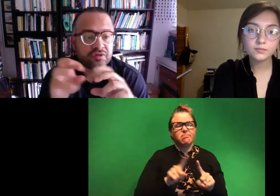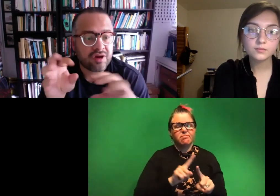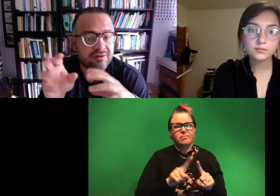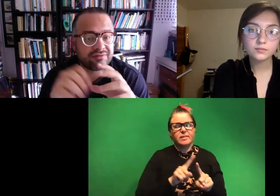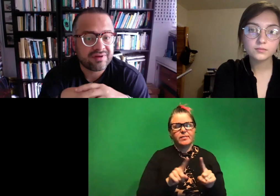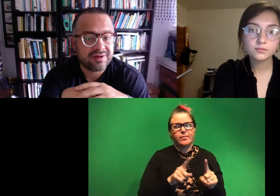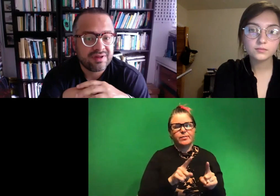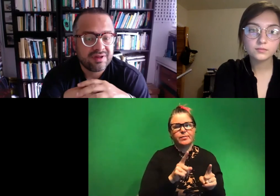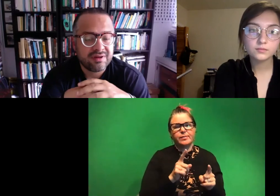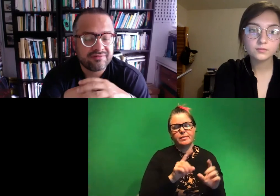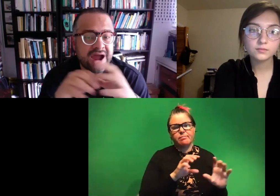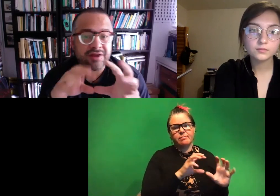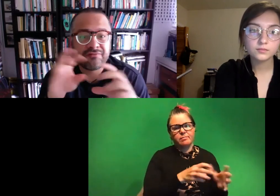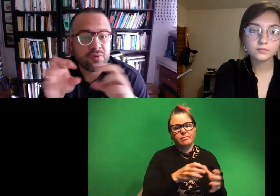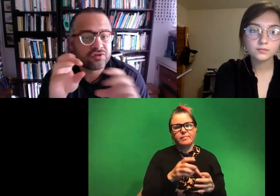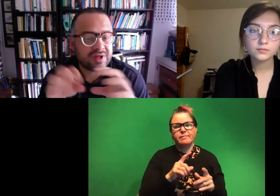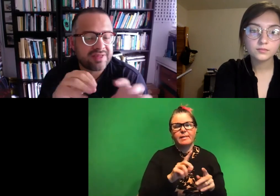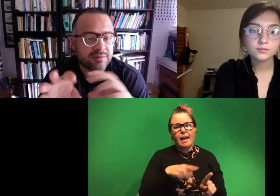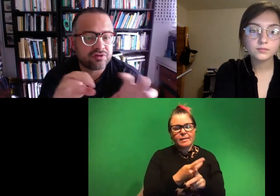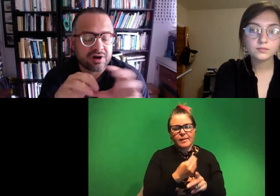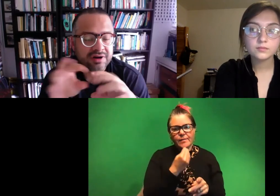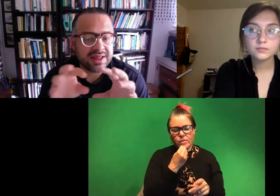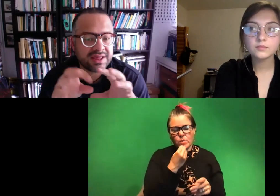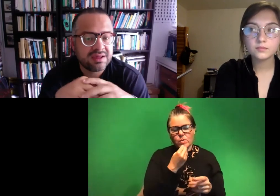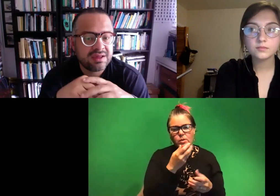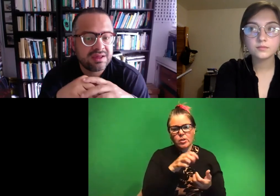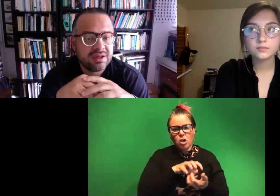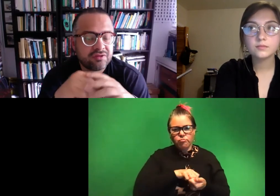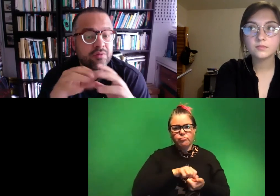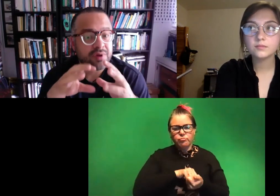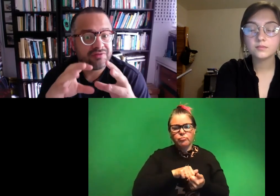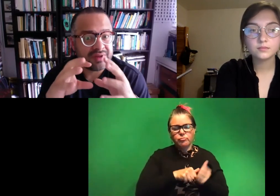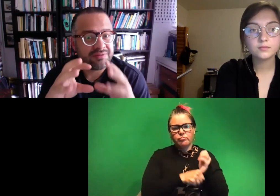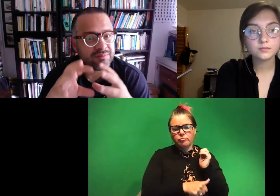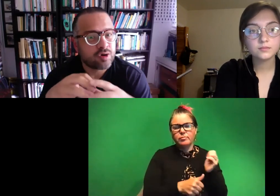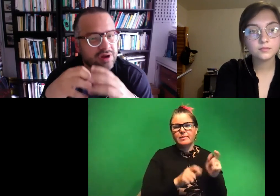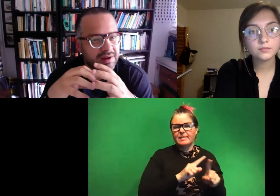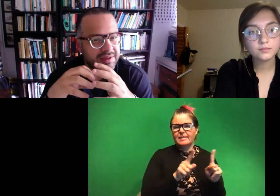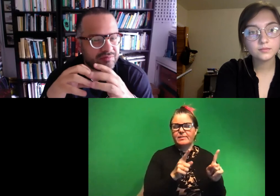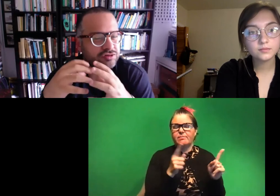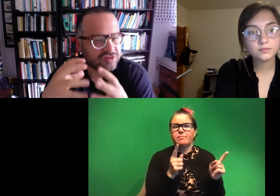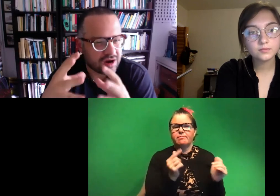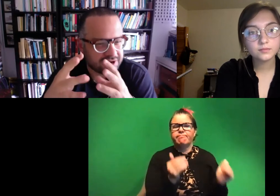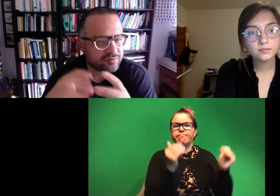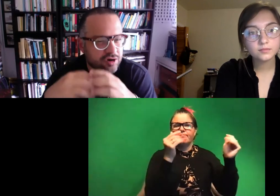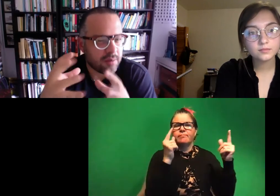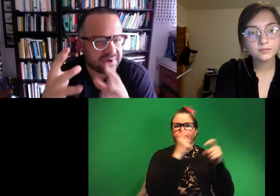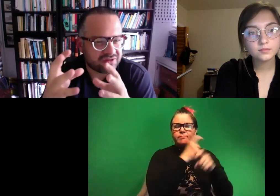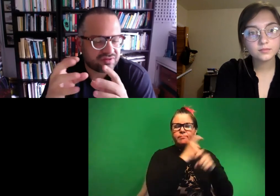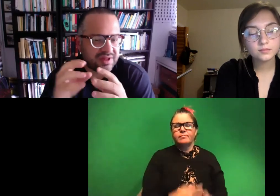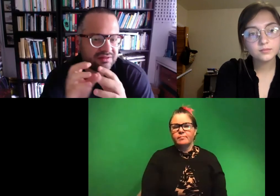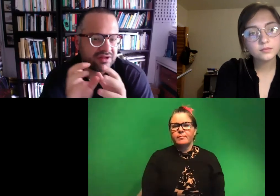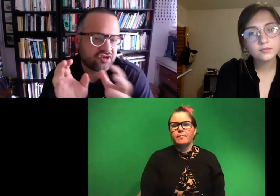groups of kind of foods that the animals are eating. So it's more dung. It's more